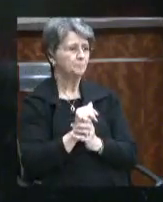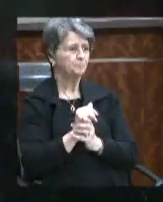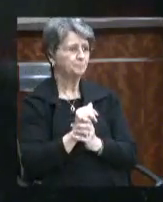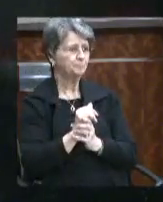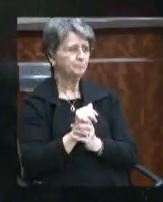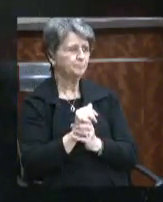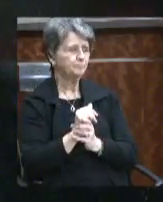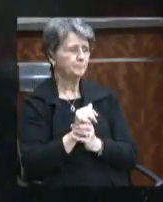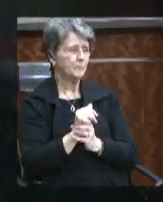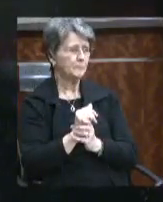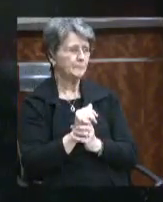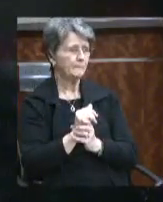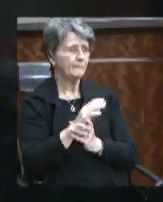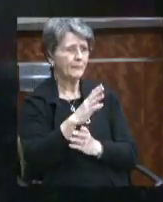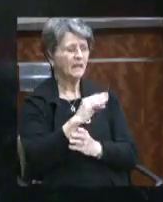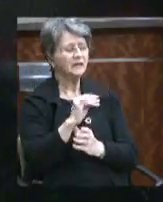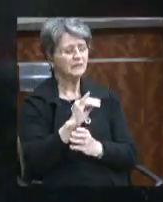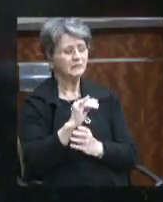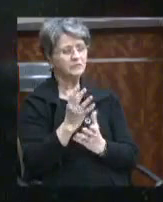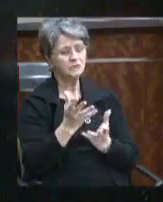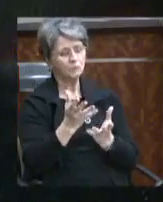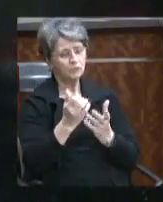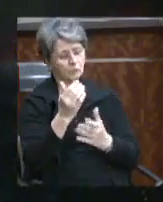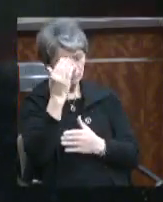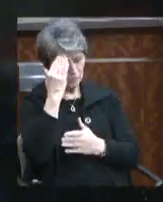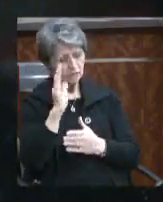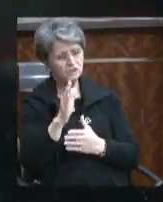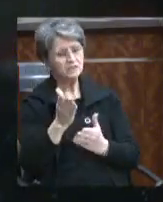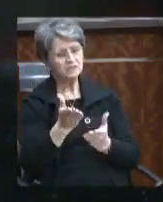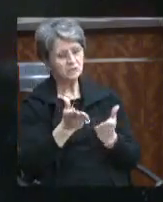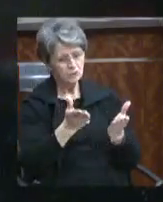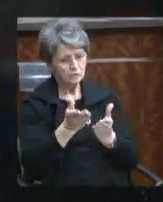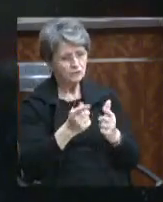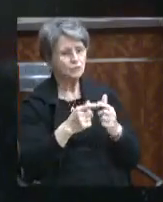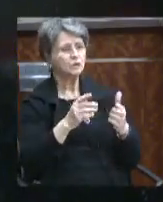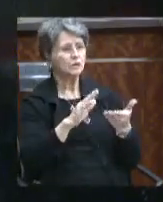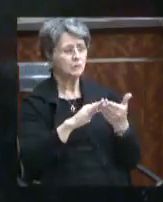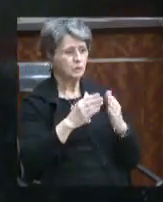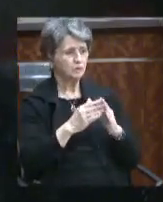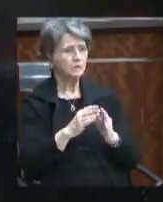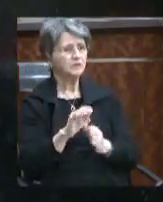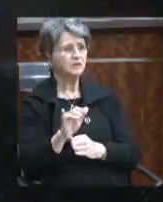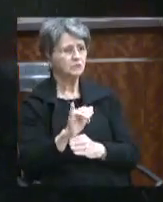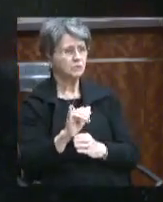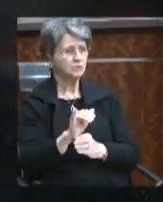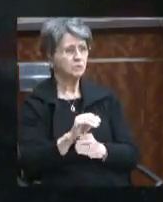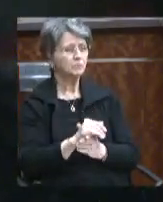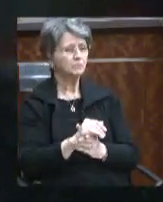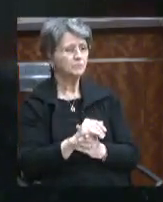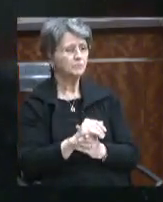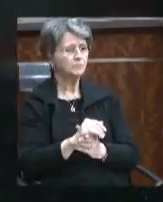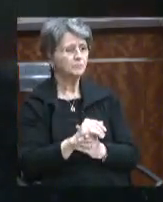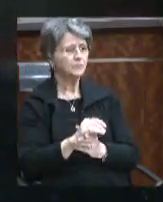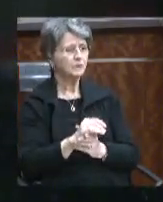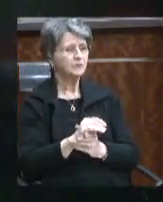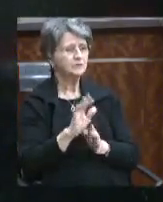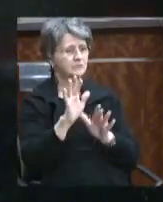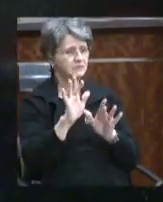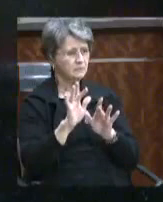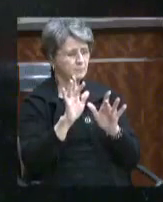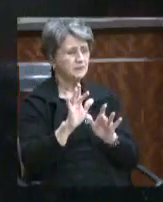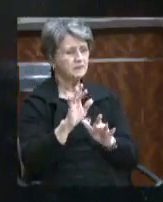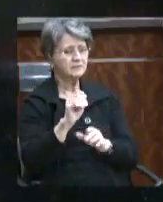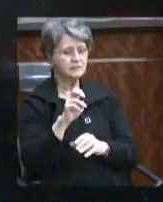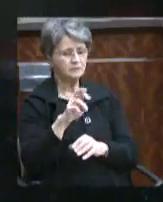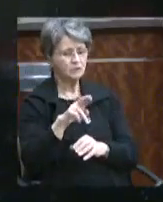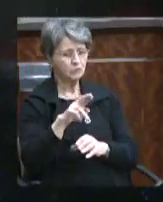just want to again acknowledge Paul's service to the community as well. Also, Mr. President, condolences to you and your family,